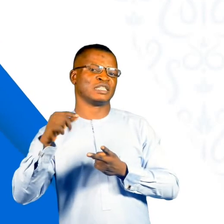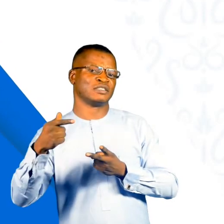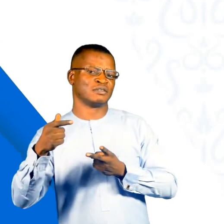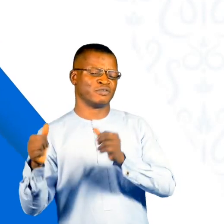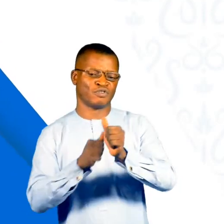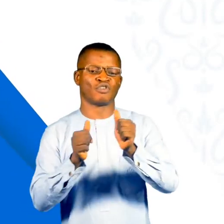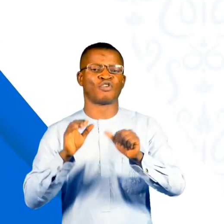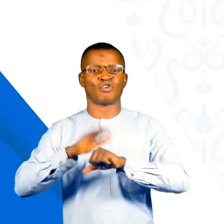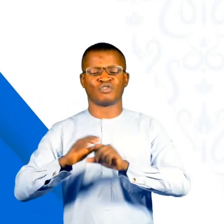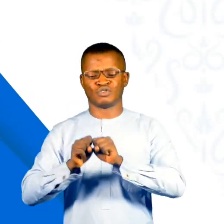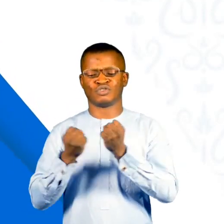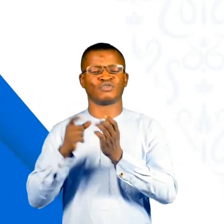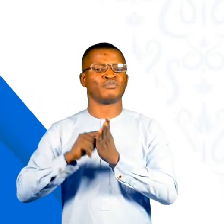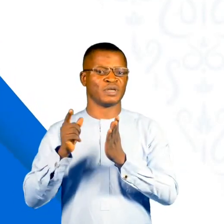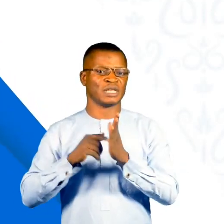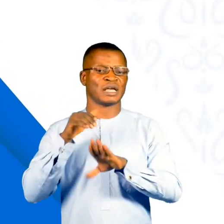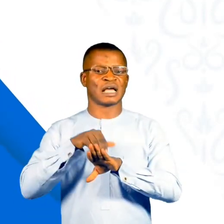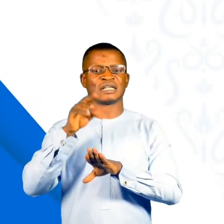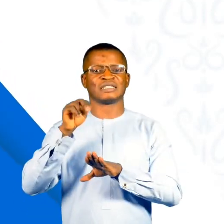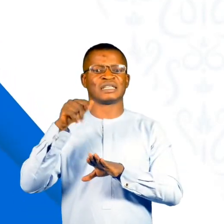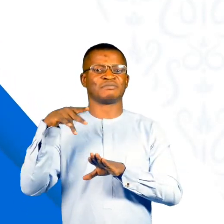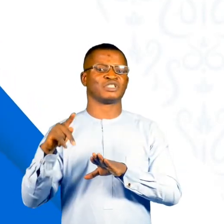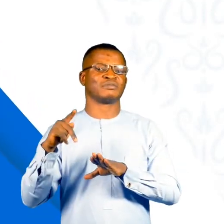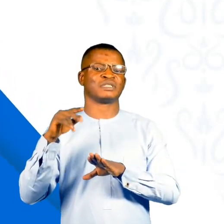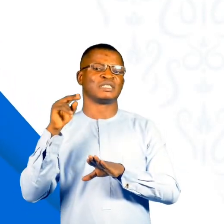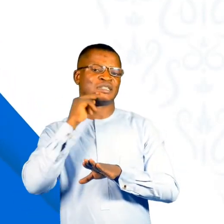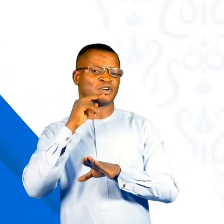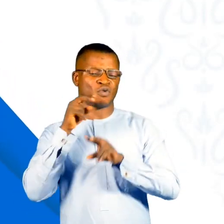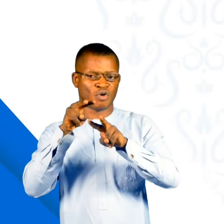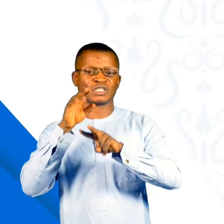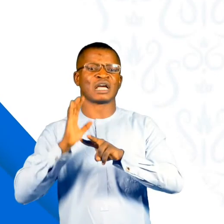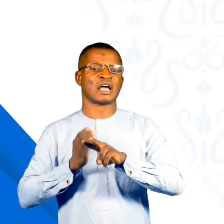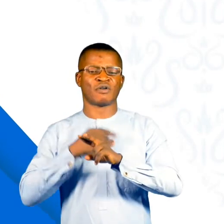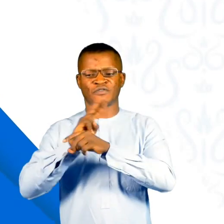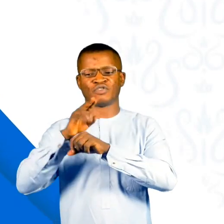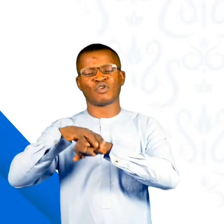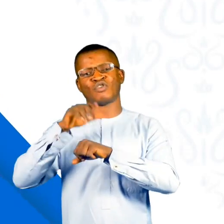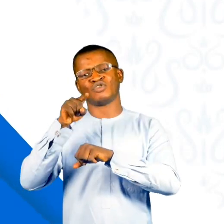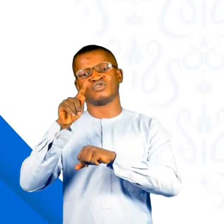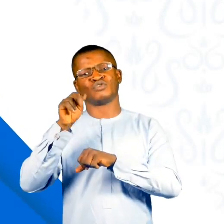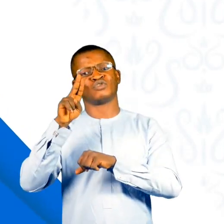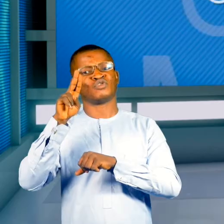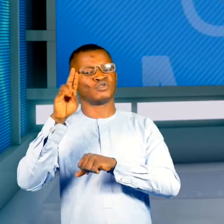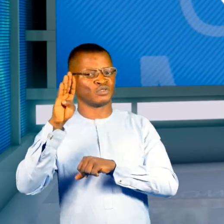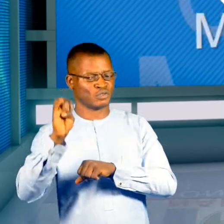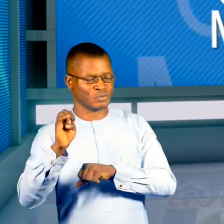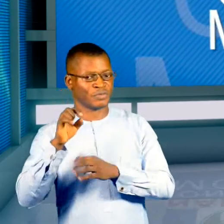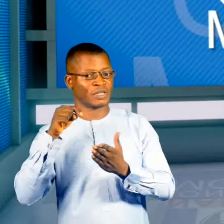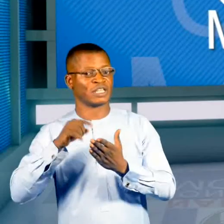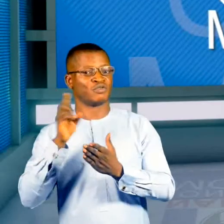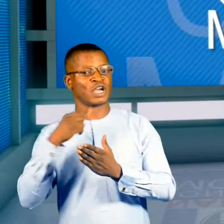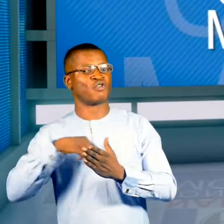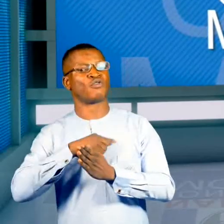www.naptip.gov.ng. Follow us on our social media platforms at NAPTIP Nigeria, or watch our videos on YouTube. This is